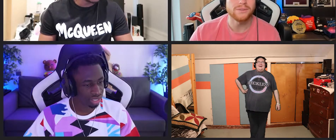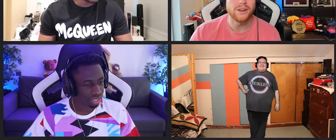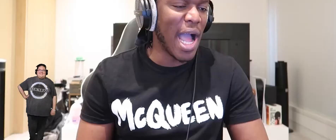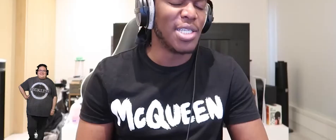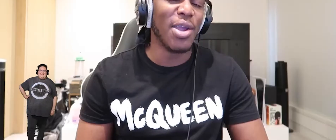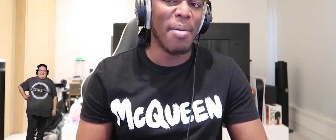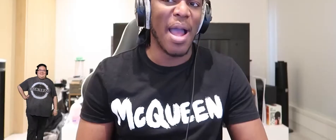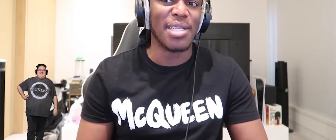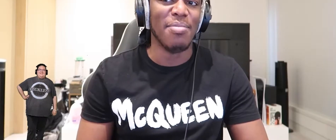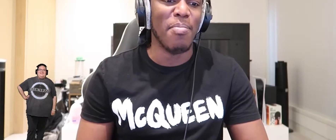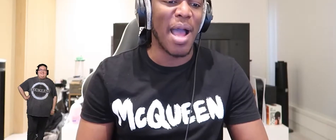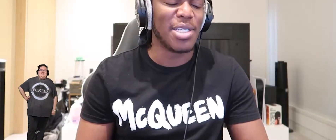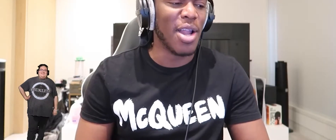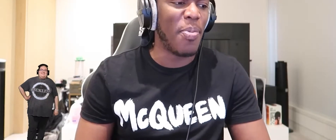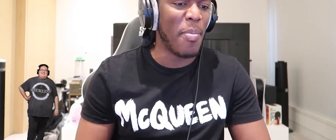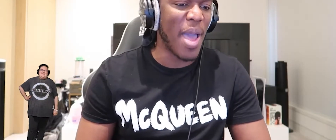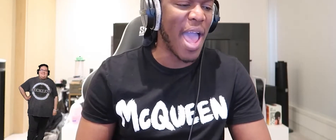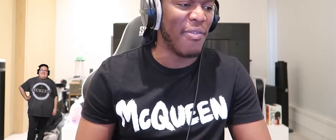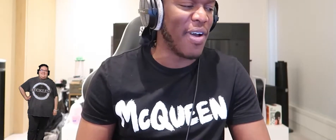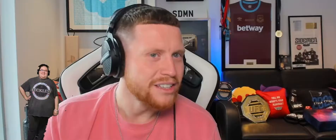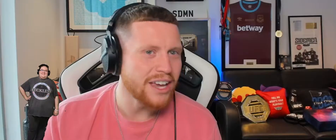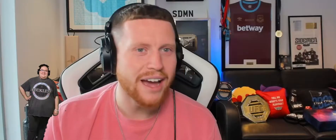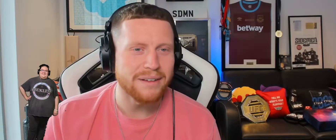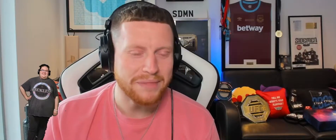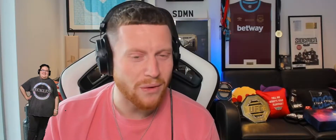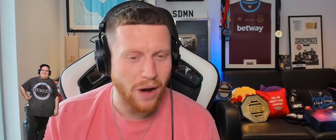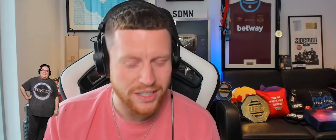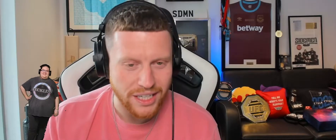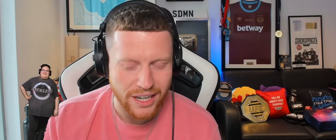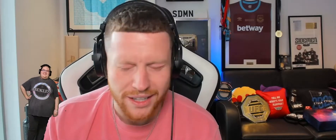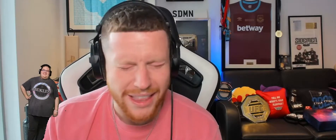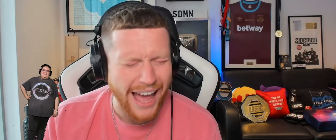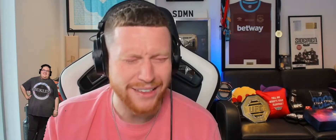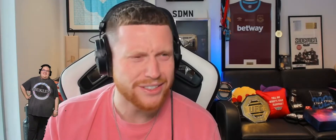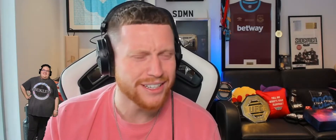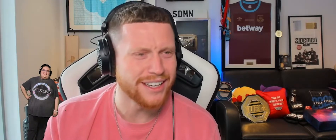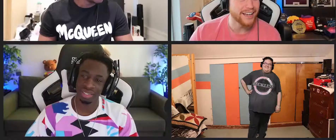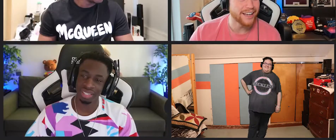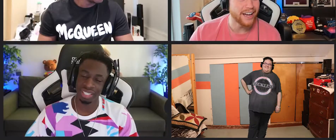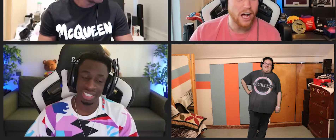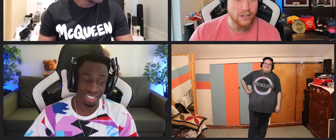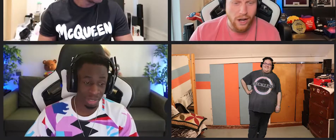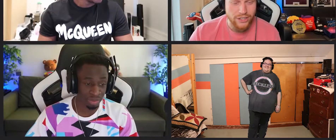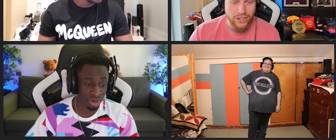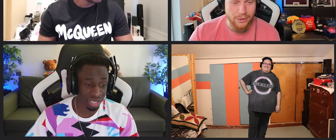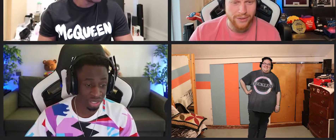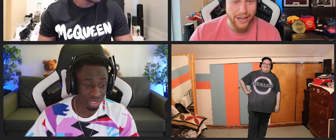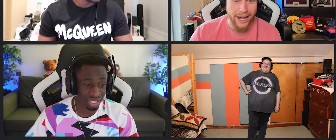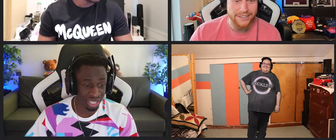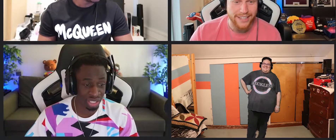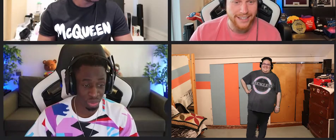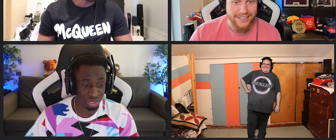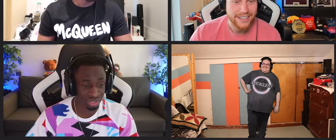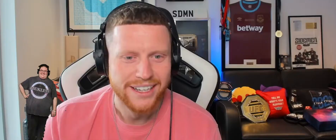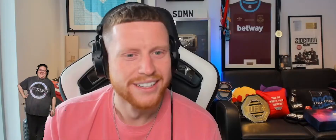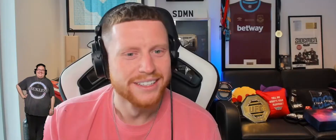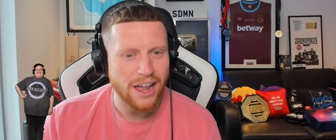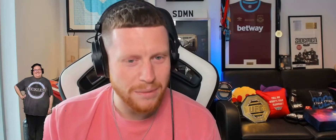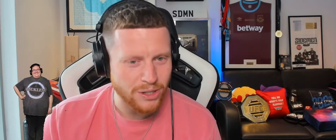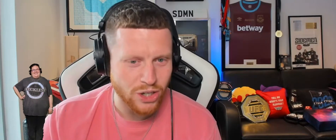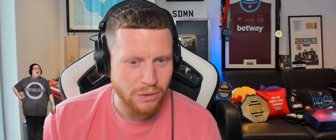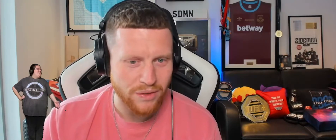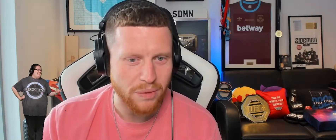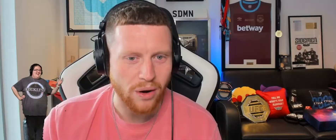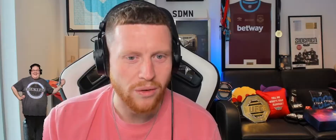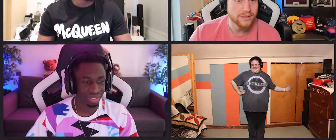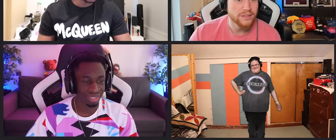not like that. Imagine, he said sleep with one. Yeah, no, I said, lads, He said sleep with one. I'll go chill with it, lads. Yeah, you would. No, let me